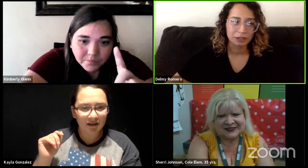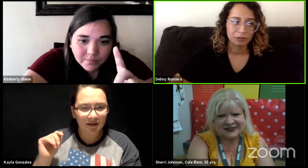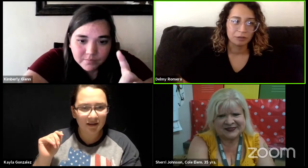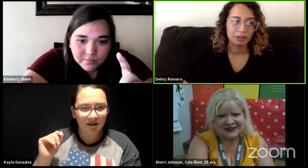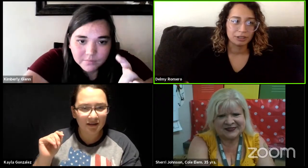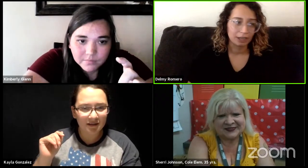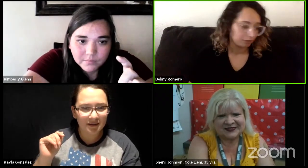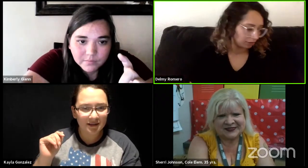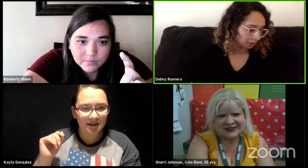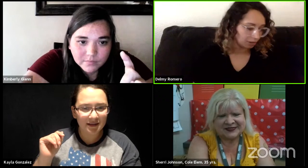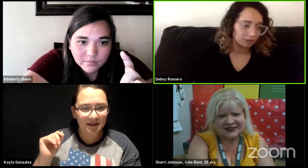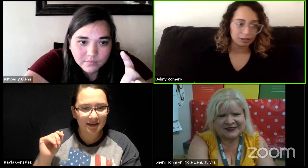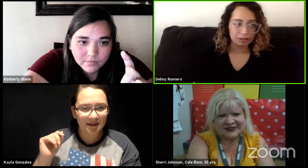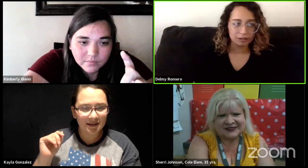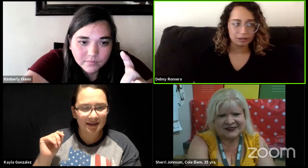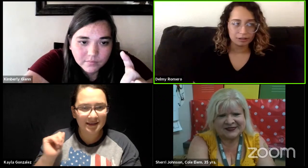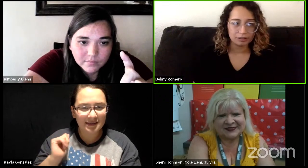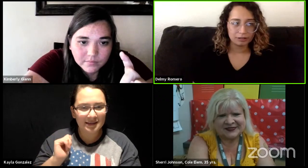was the next one down.